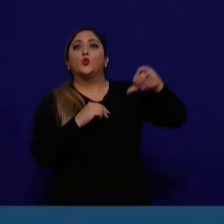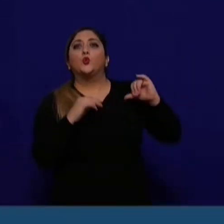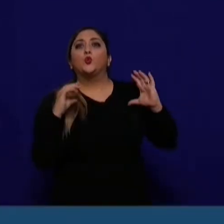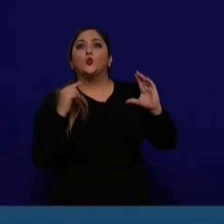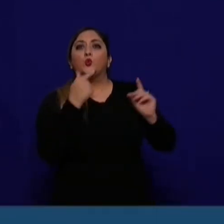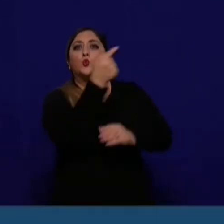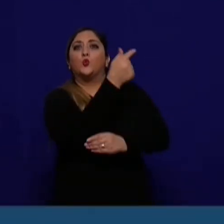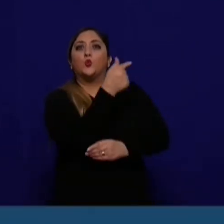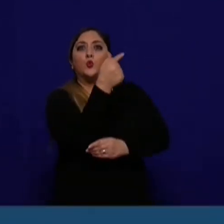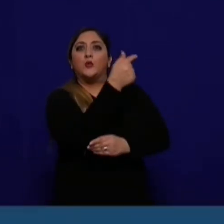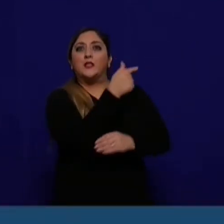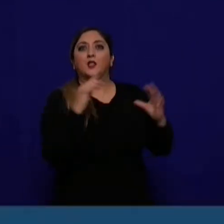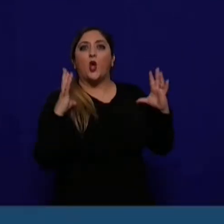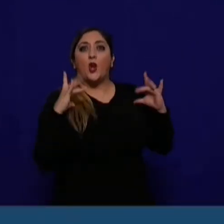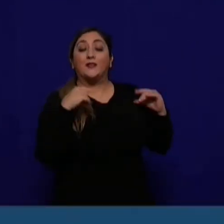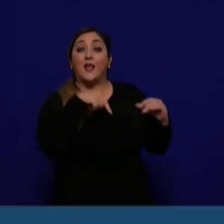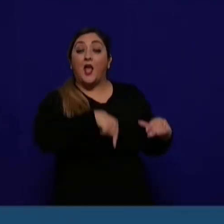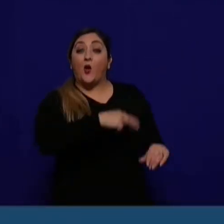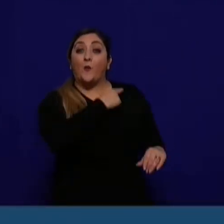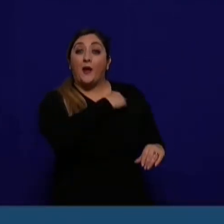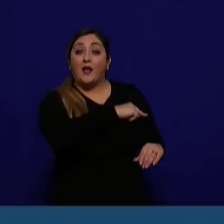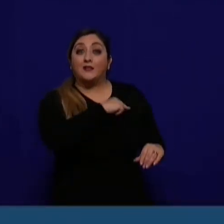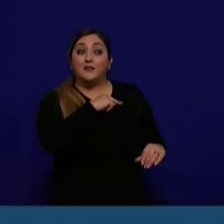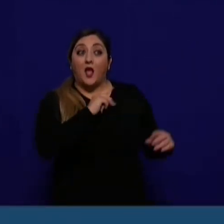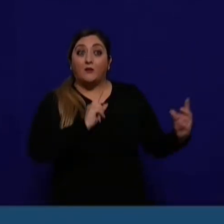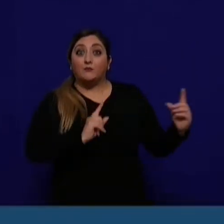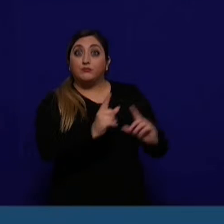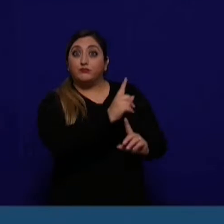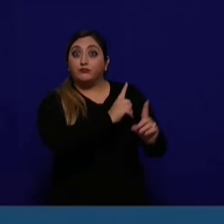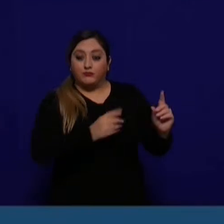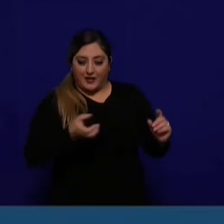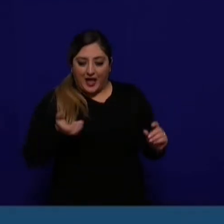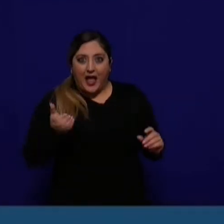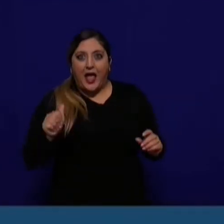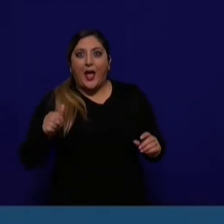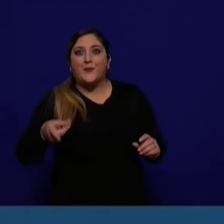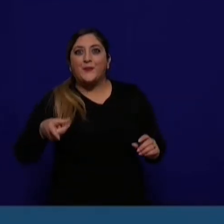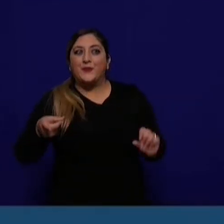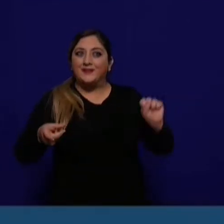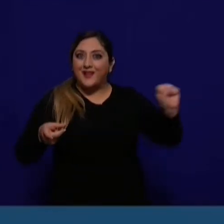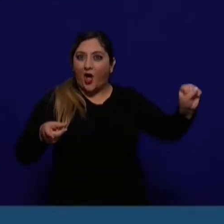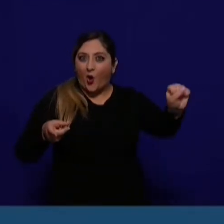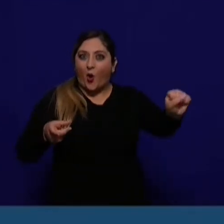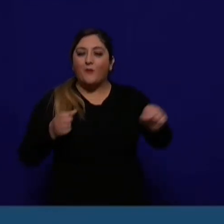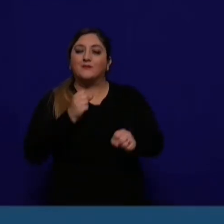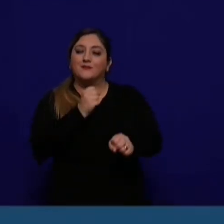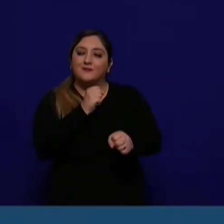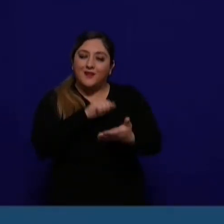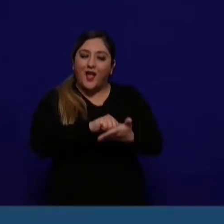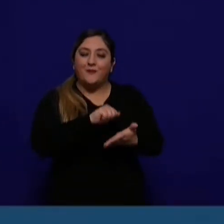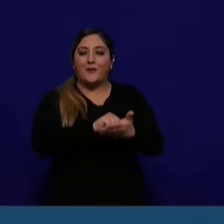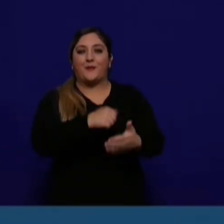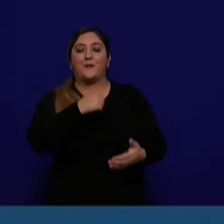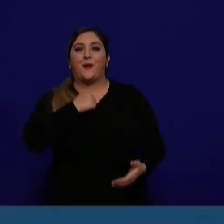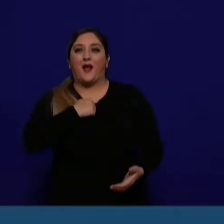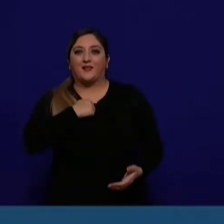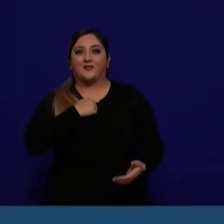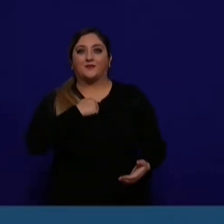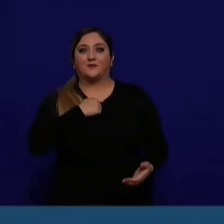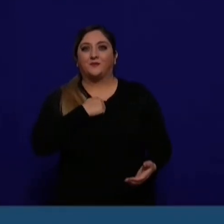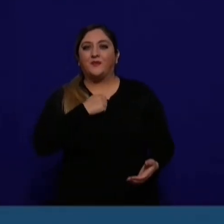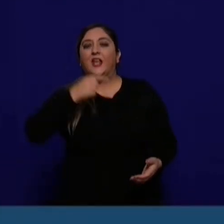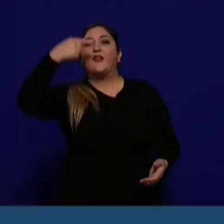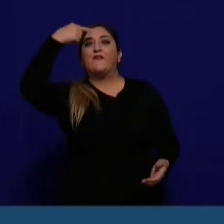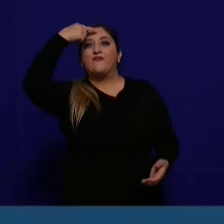ta' persuna ta' dan it-turist, dak it-turist inserta kien pożittiv, inti wkoll ħatkun qiegħed tirċievi l-alert fuq